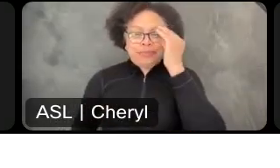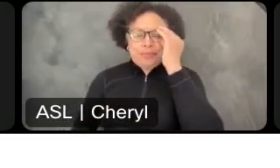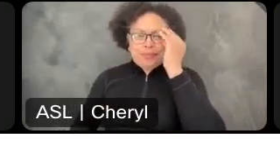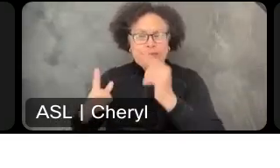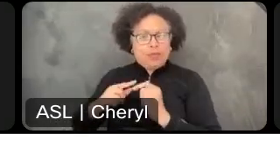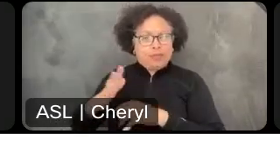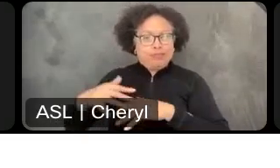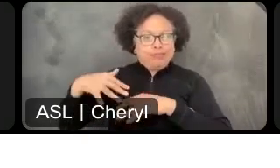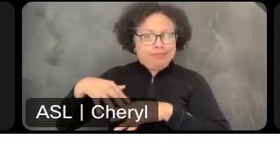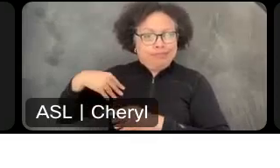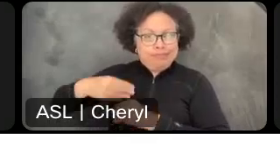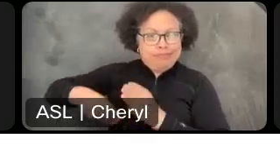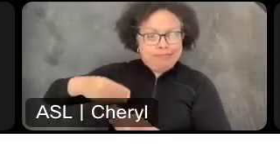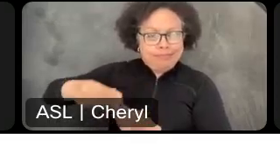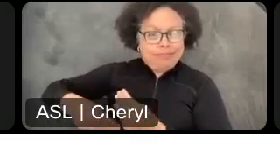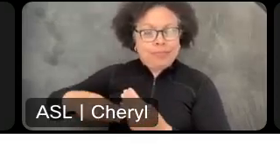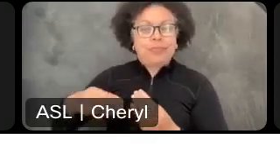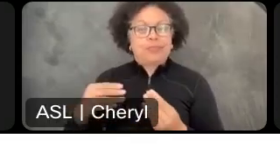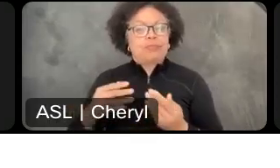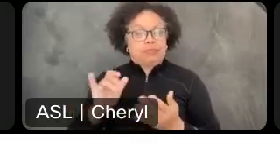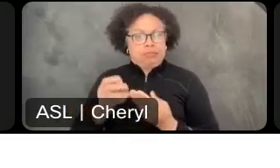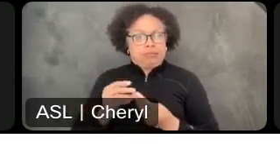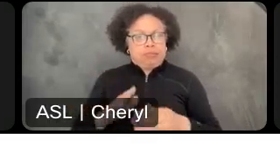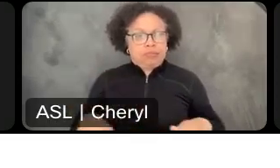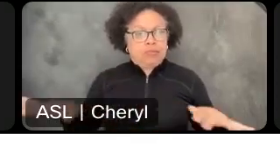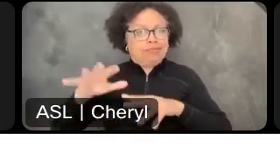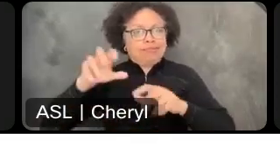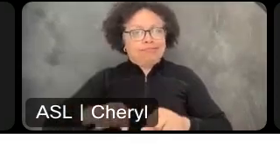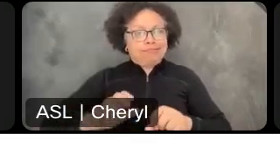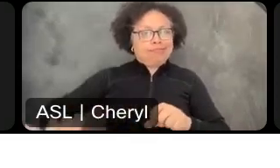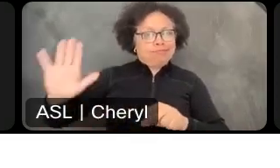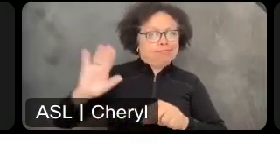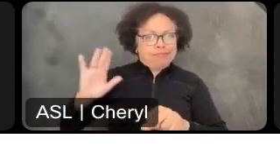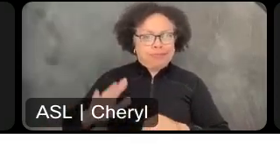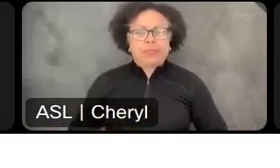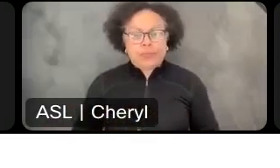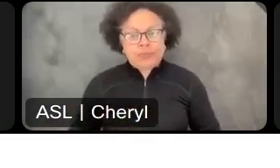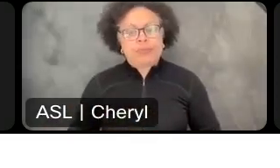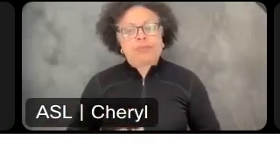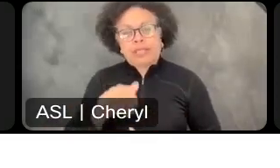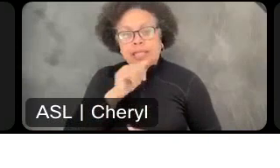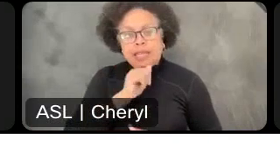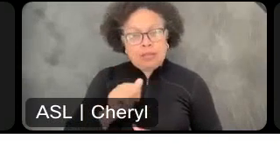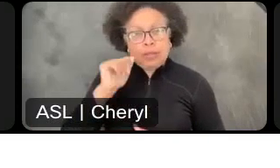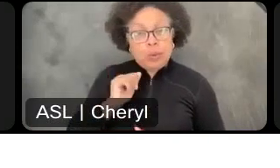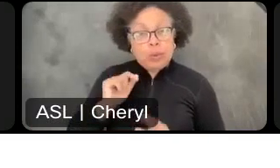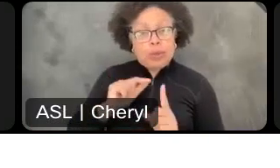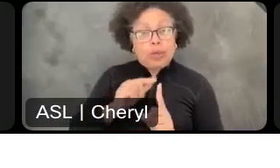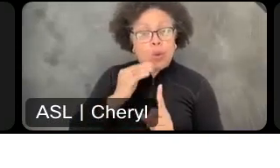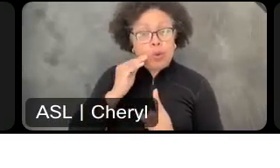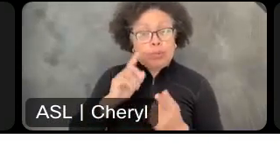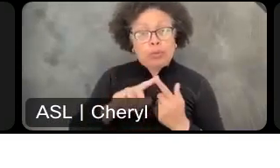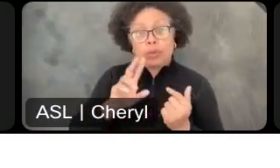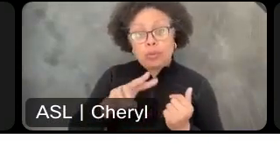O'odham, the Hohokam, and the Yavapai Apache nations. Arizona is home to